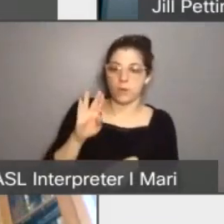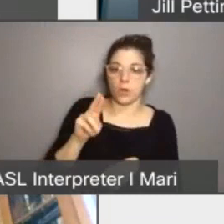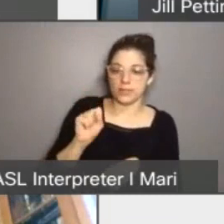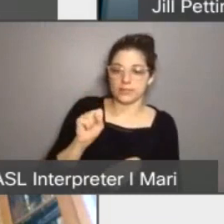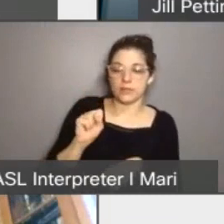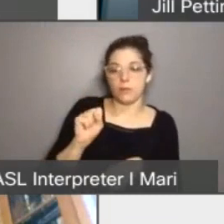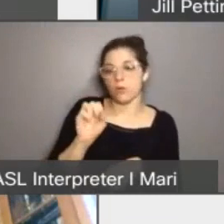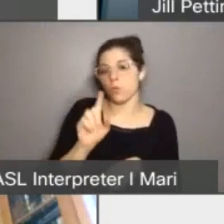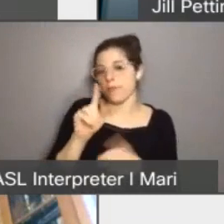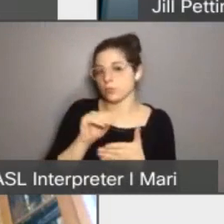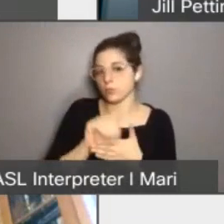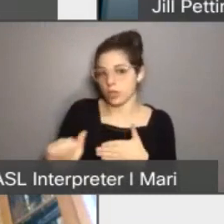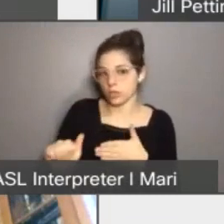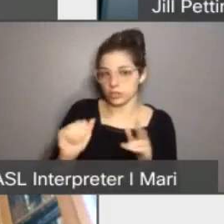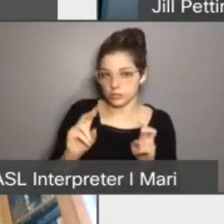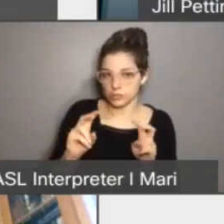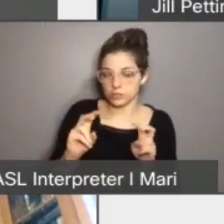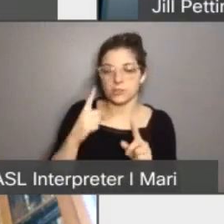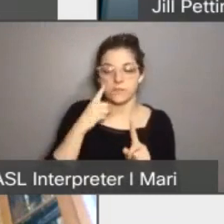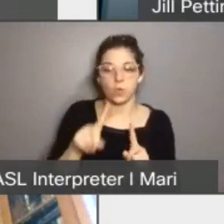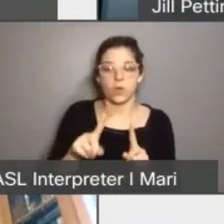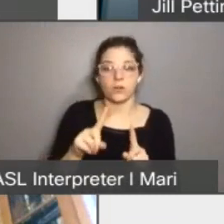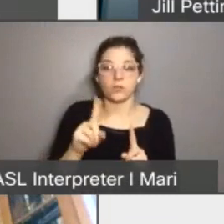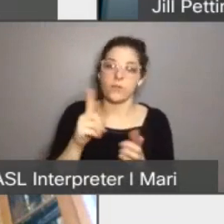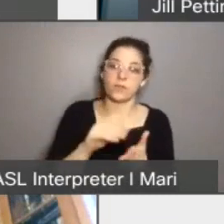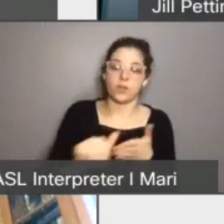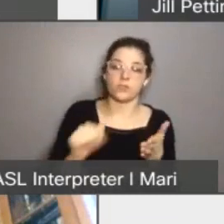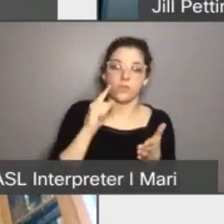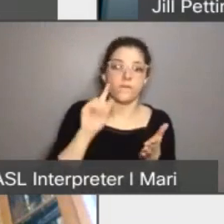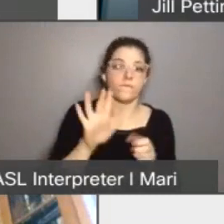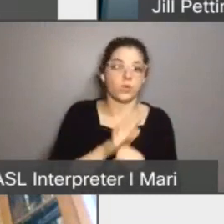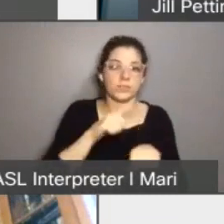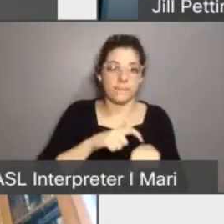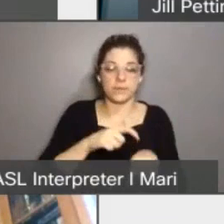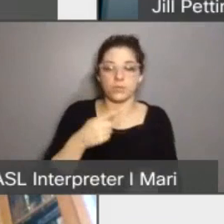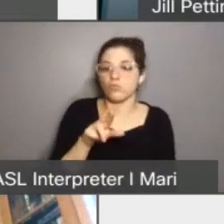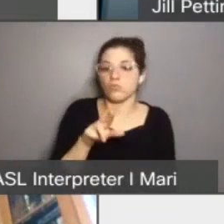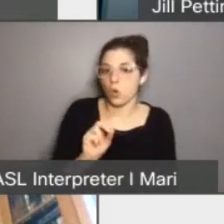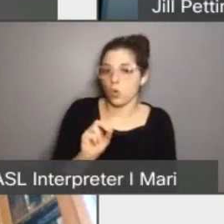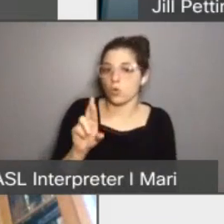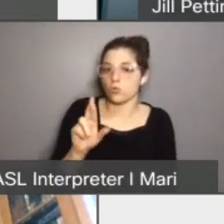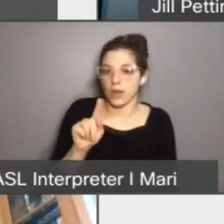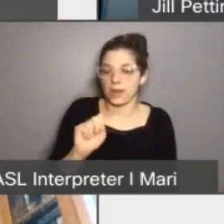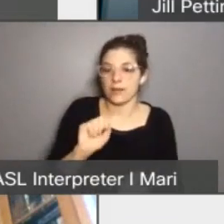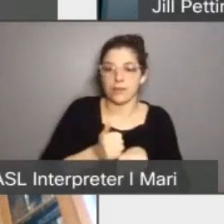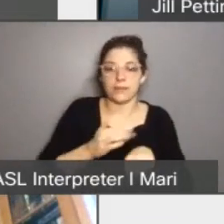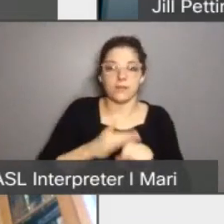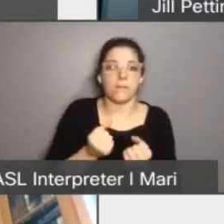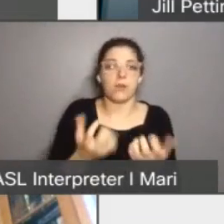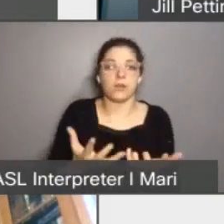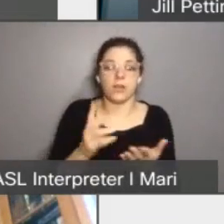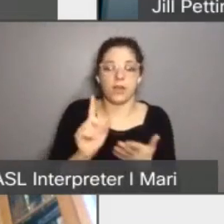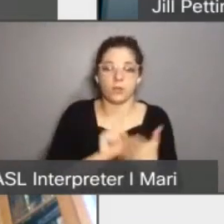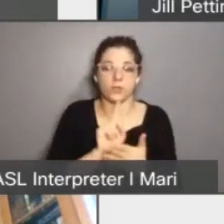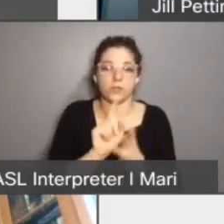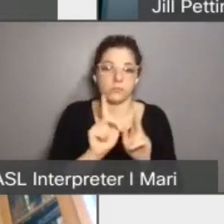of $1,000. That is it's $1,000 for full-time, so it's prorated based on the amount of hours that an individual works,